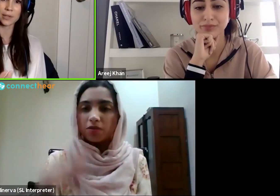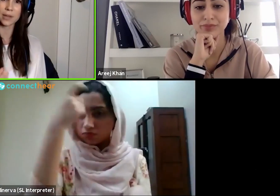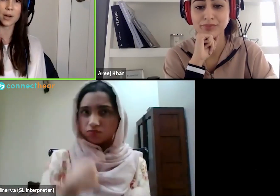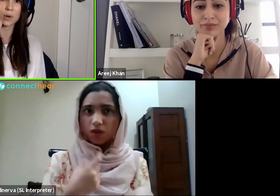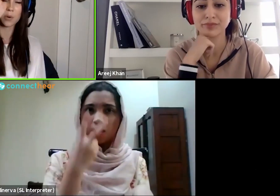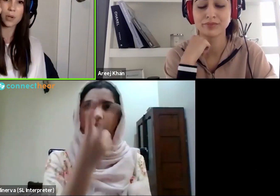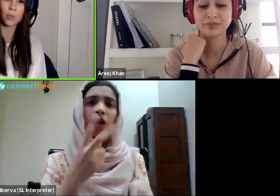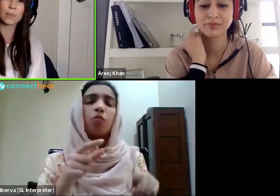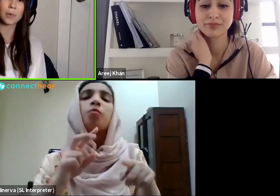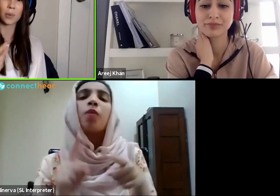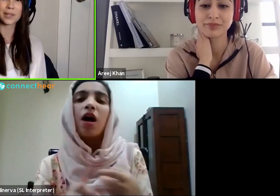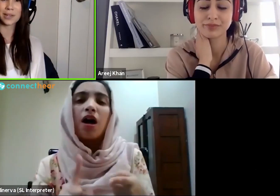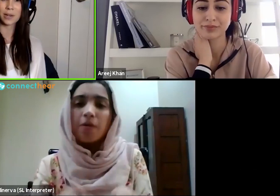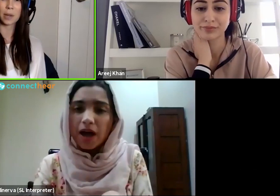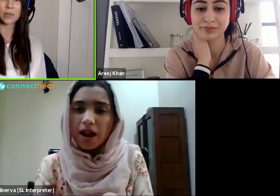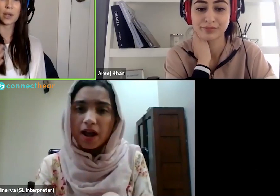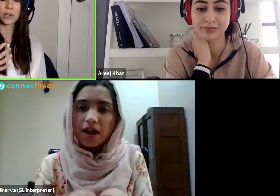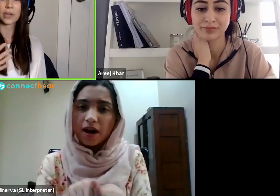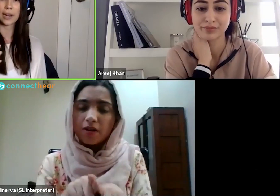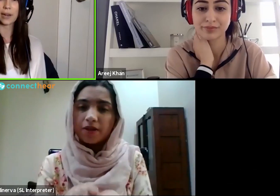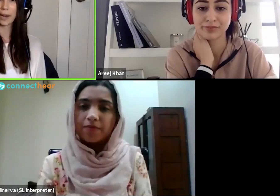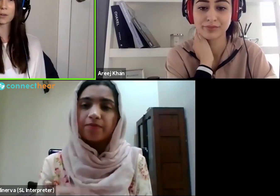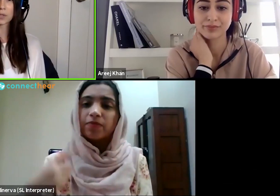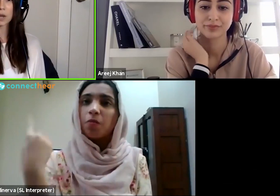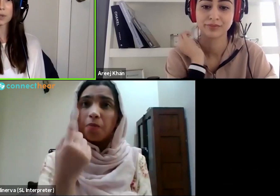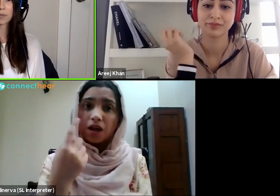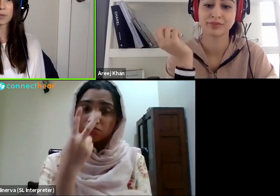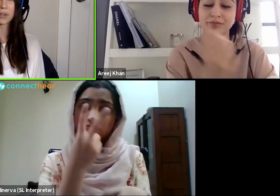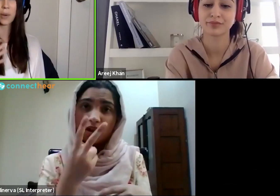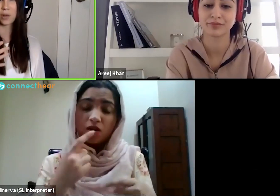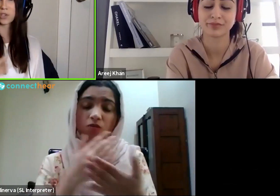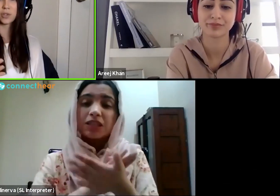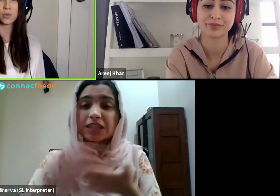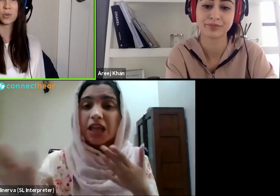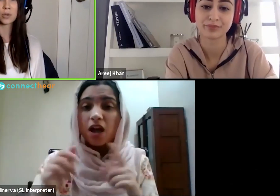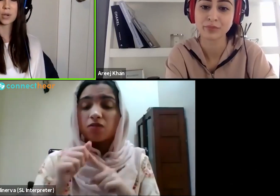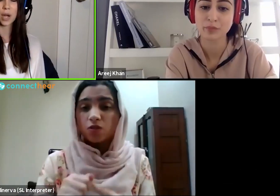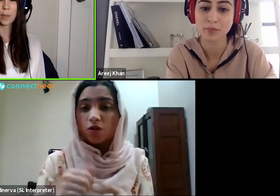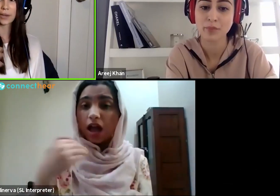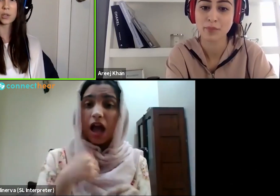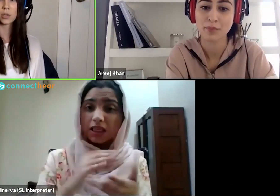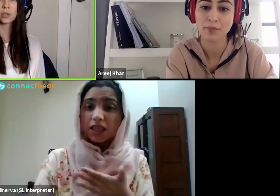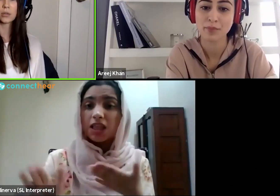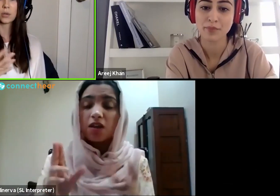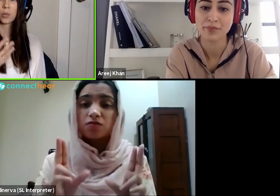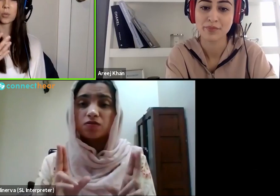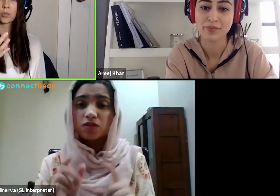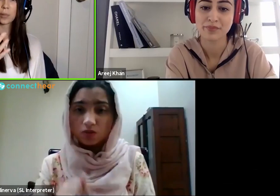disability. So when people are really insecure about themselves and can't handle the type of, or know how to